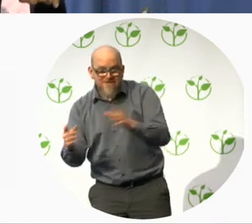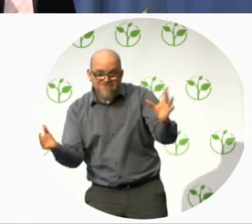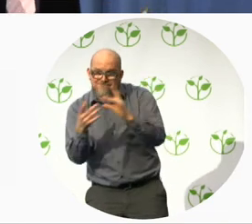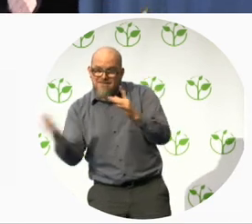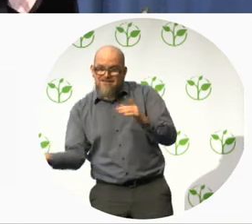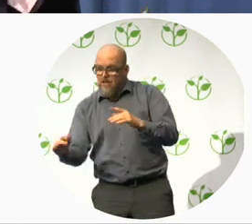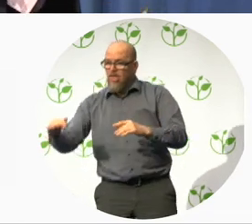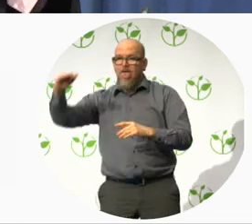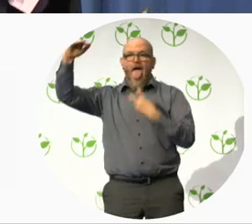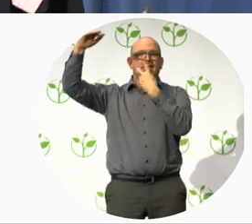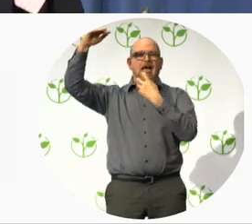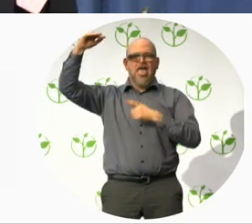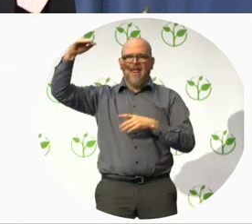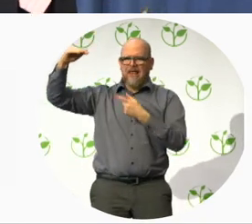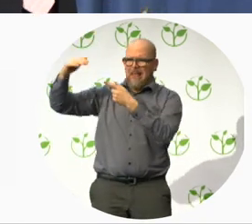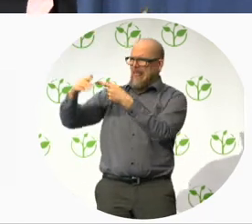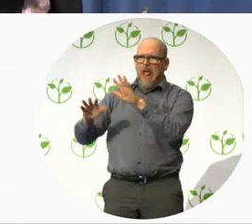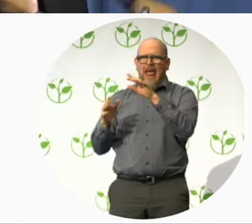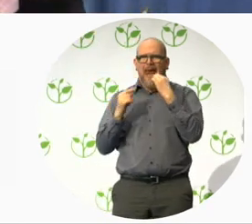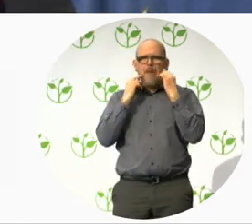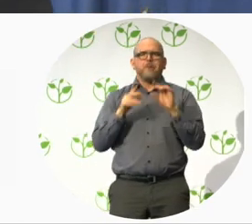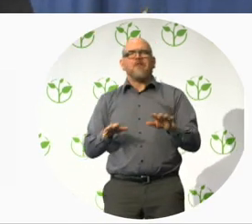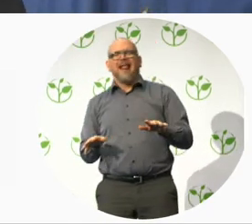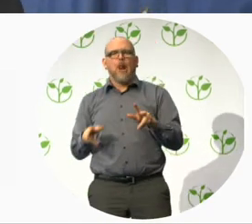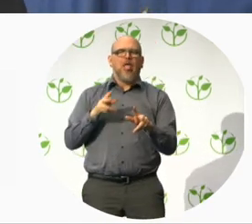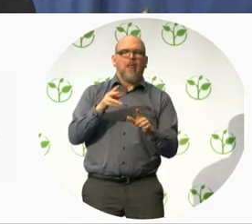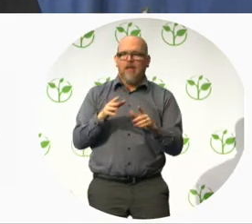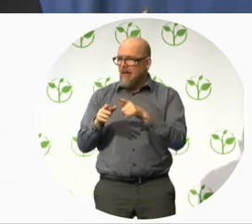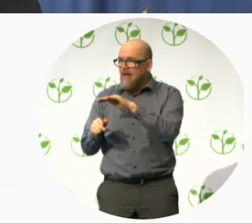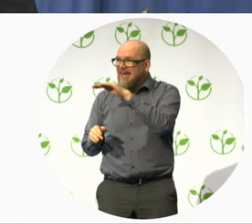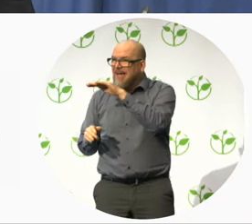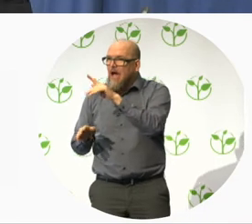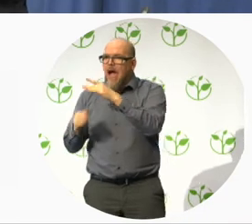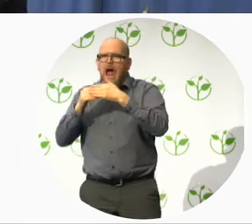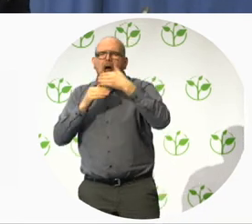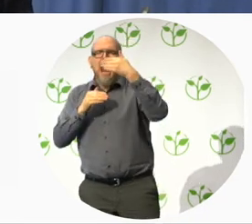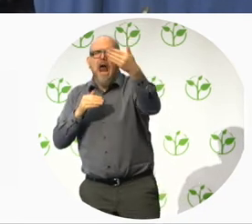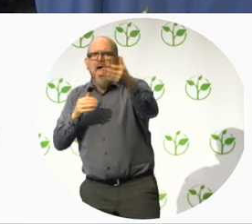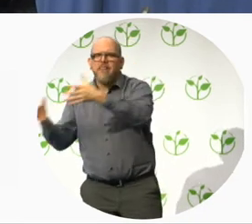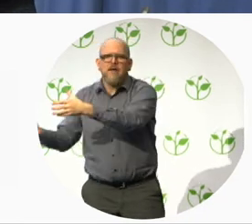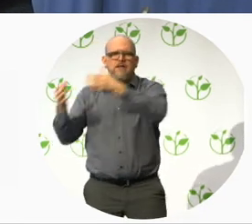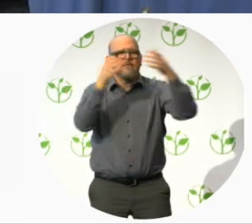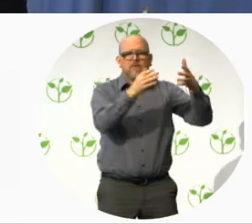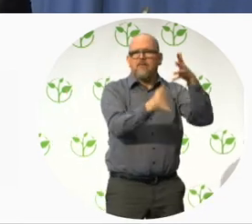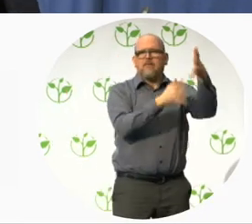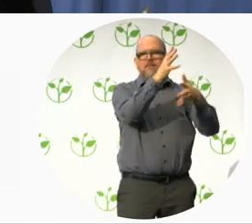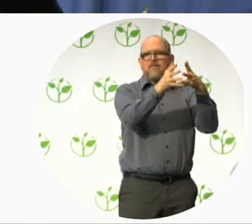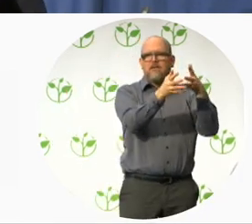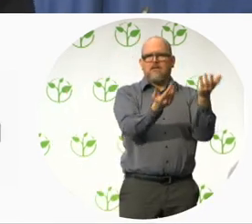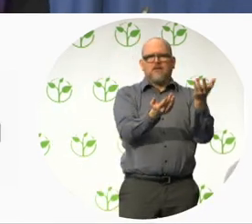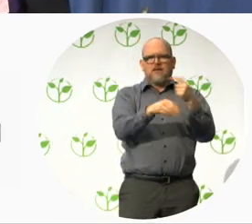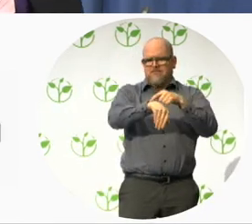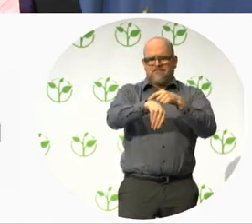just use the oral language to do some orders to their deaf